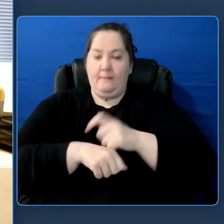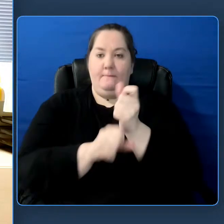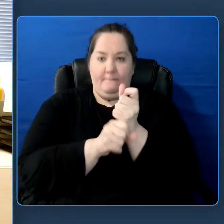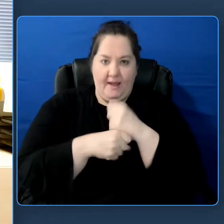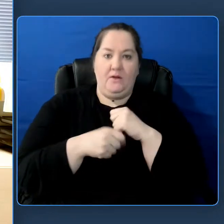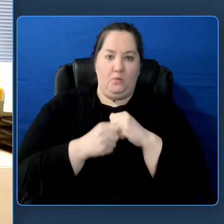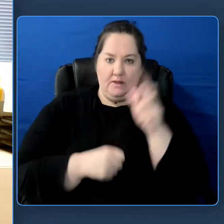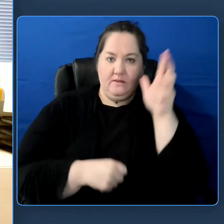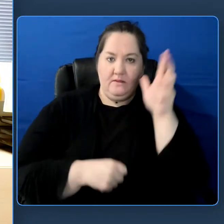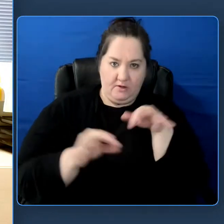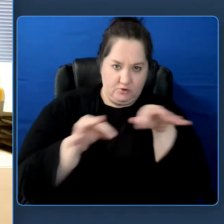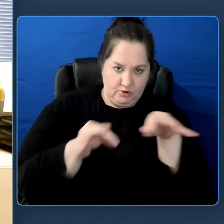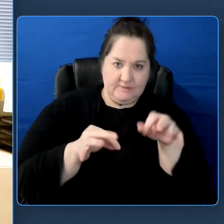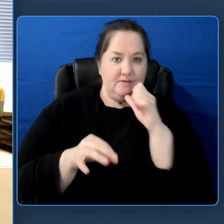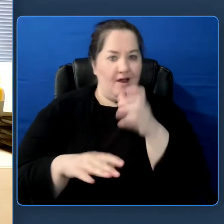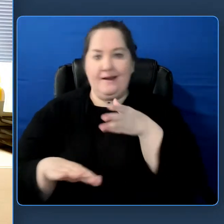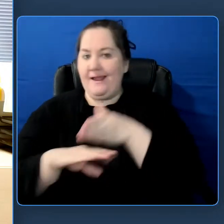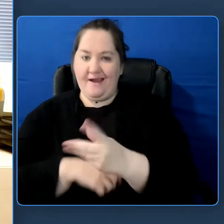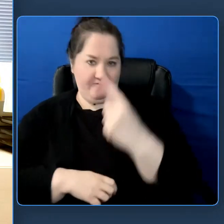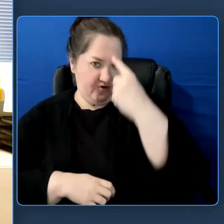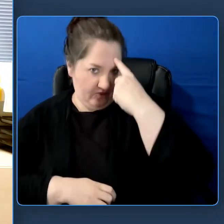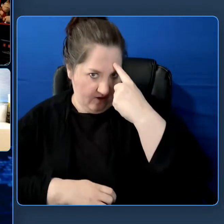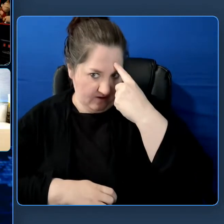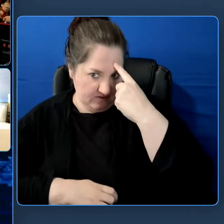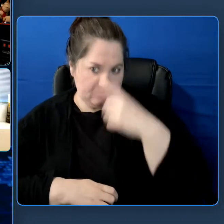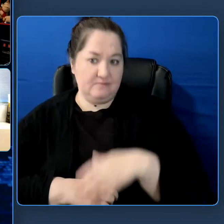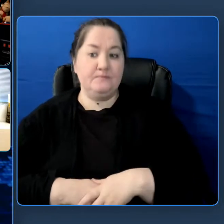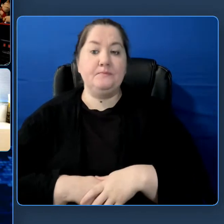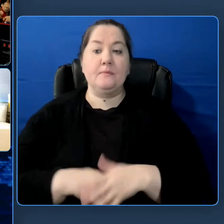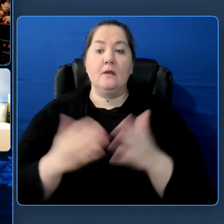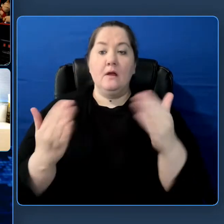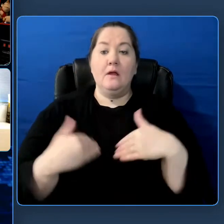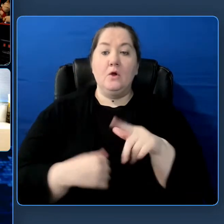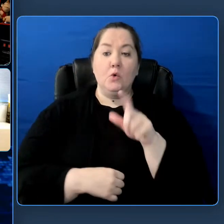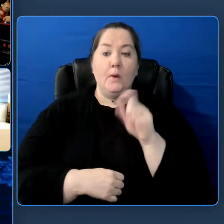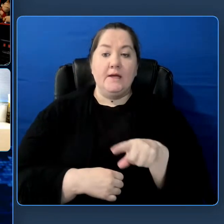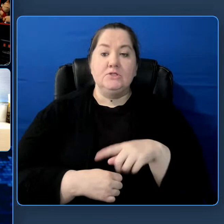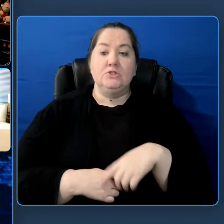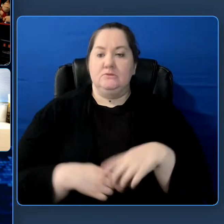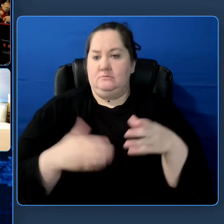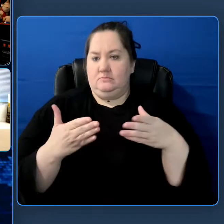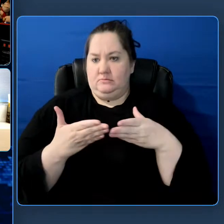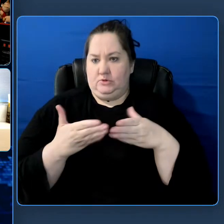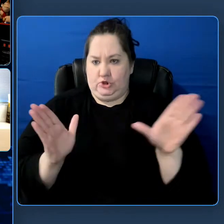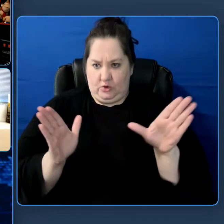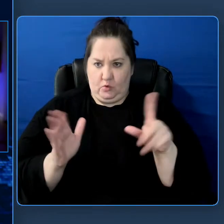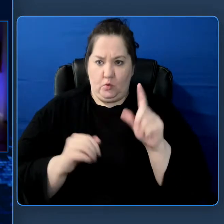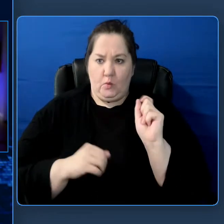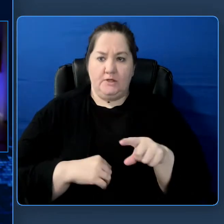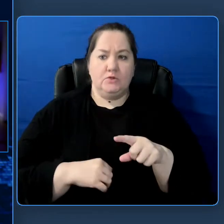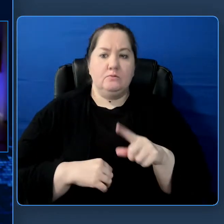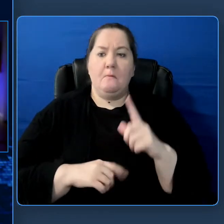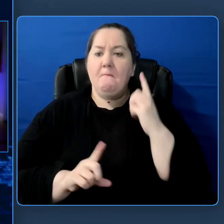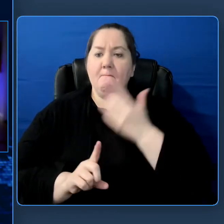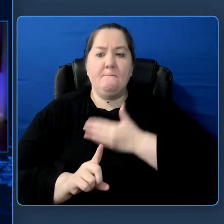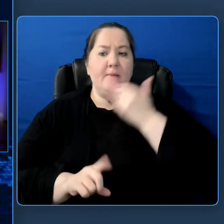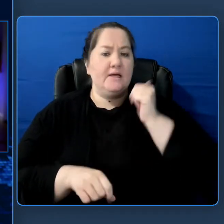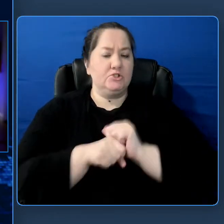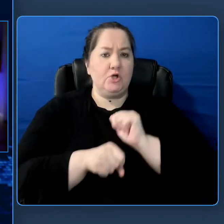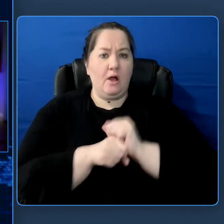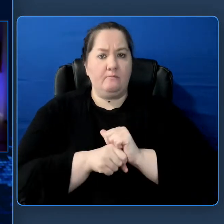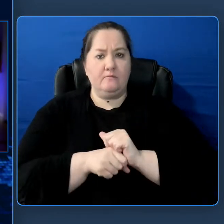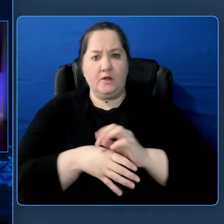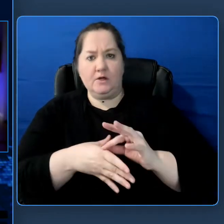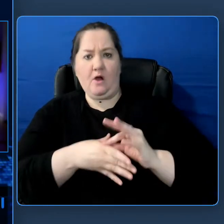Agreed. Next question. From Alex Lindsay in Novato, California. Who do you think is doing the best job